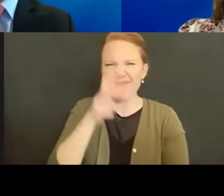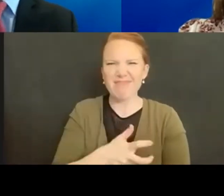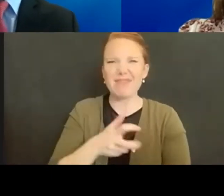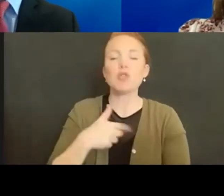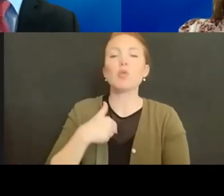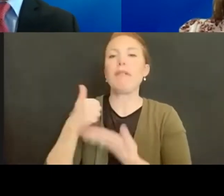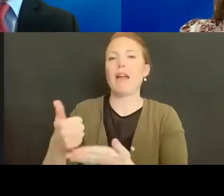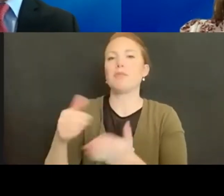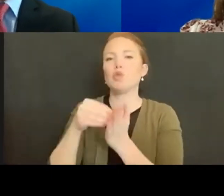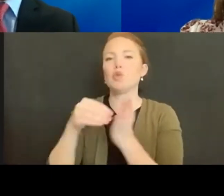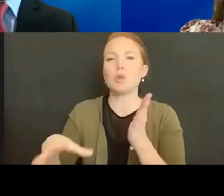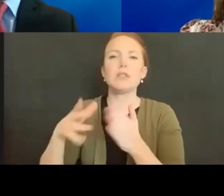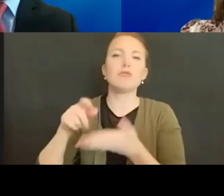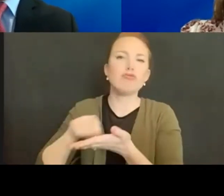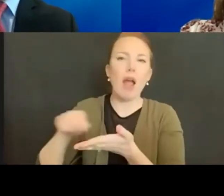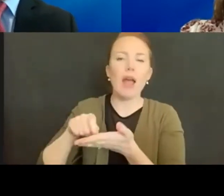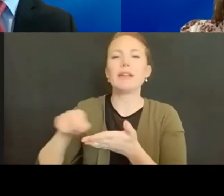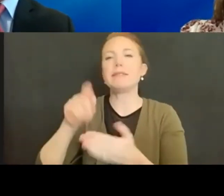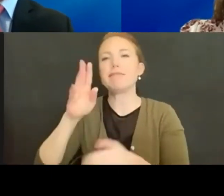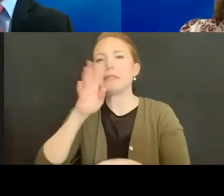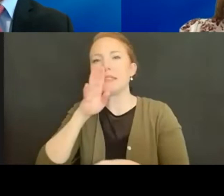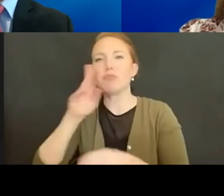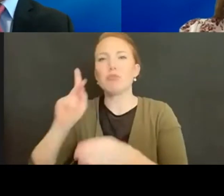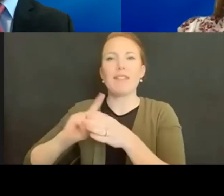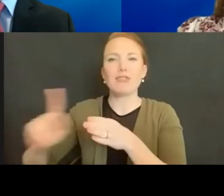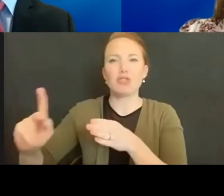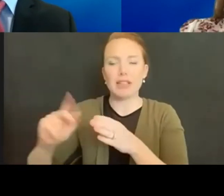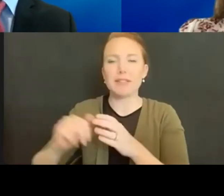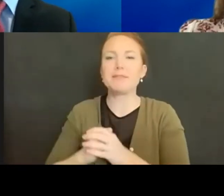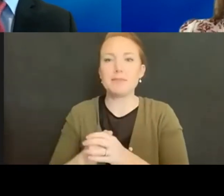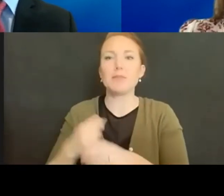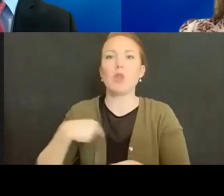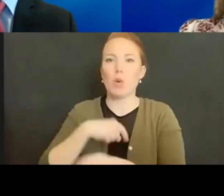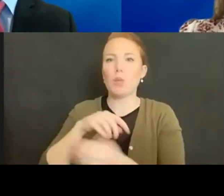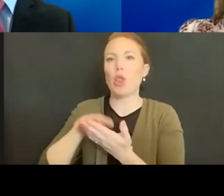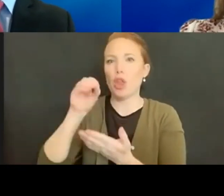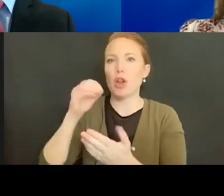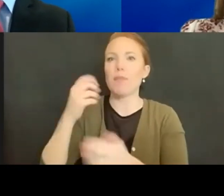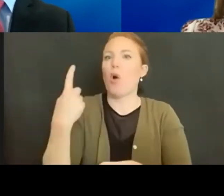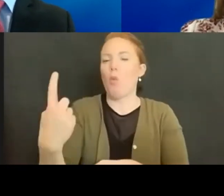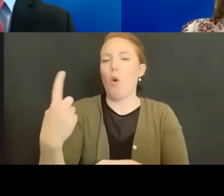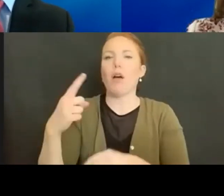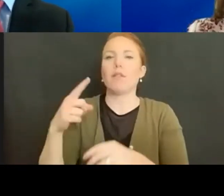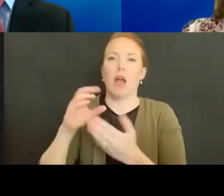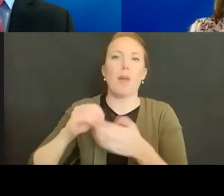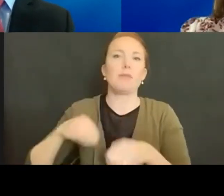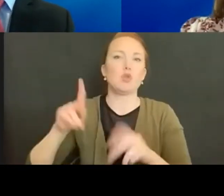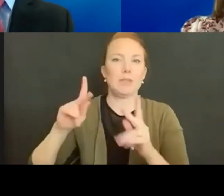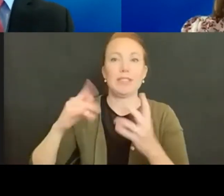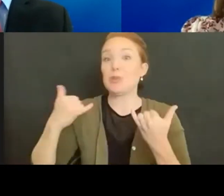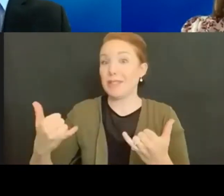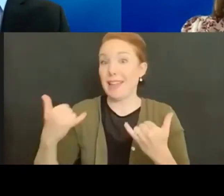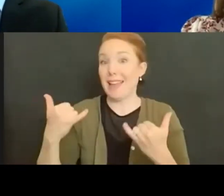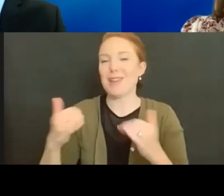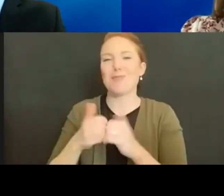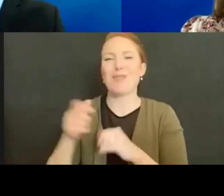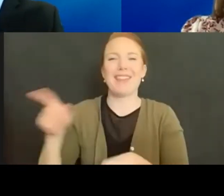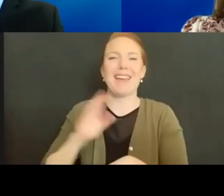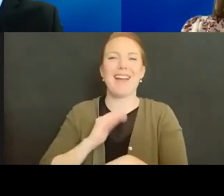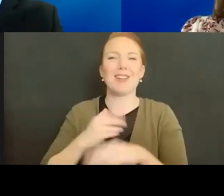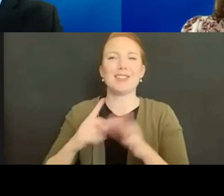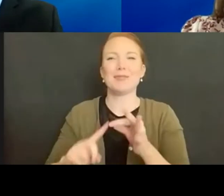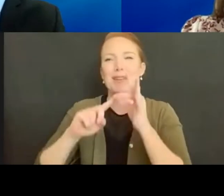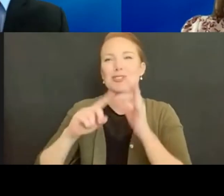professionally for opportunities. And we're going to learn about one of those career opportunities today with our special guest, Ms.